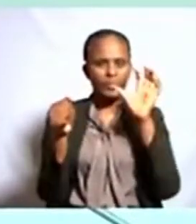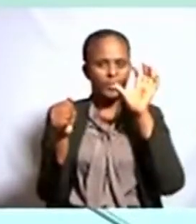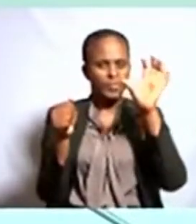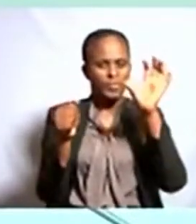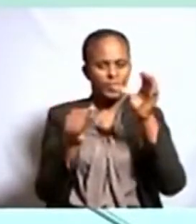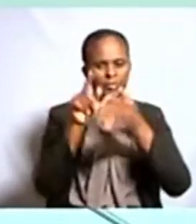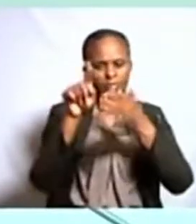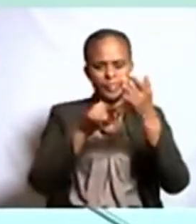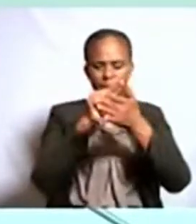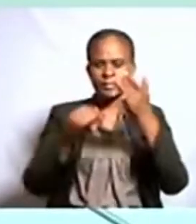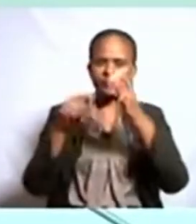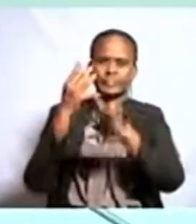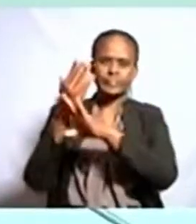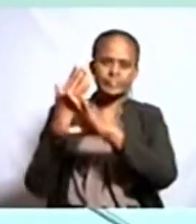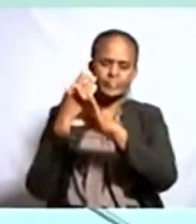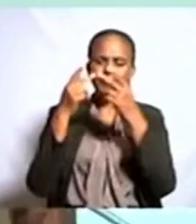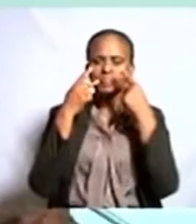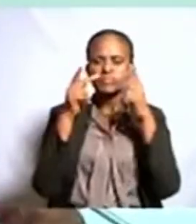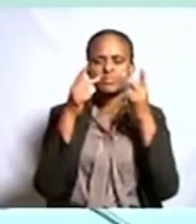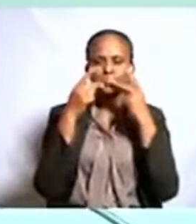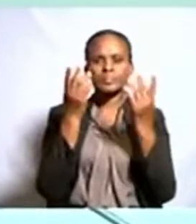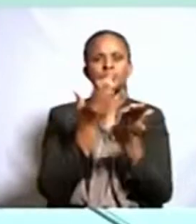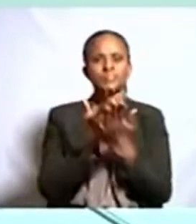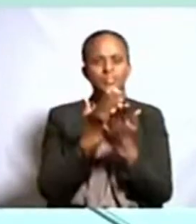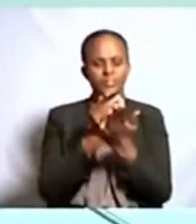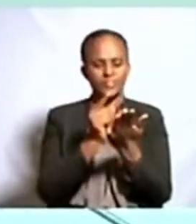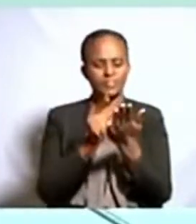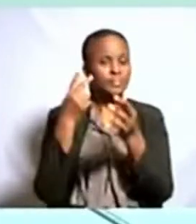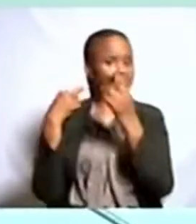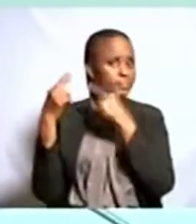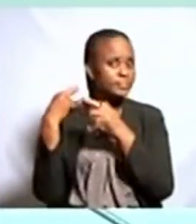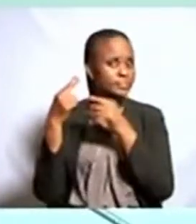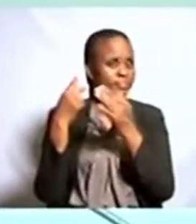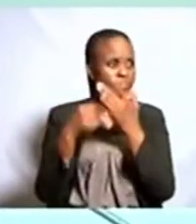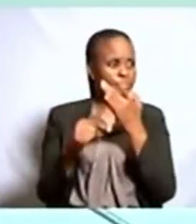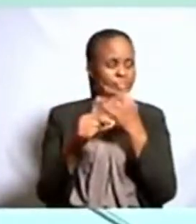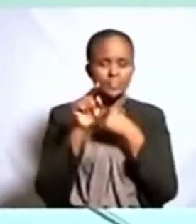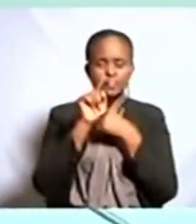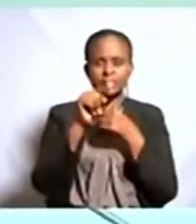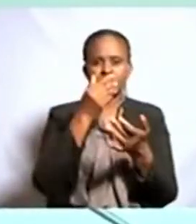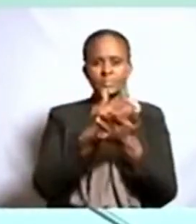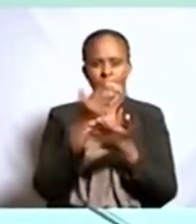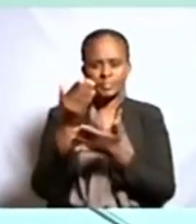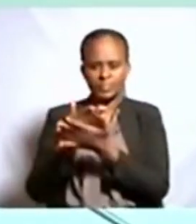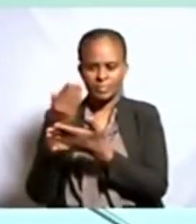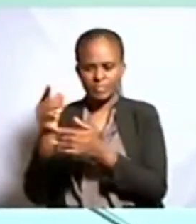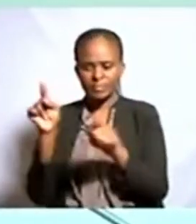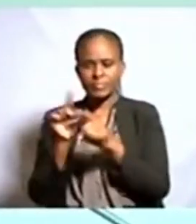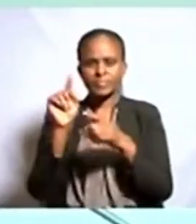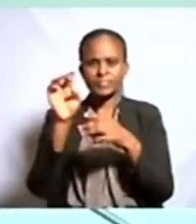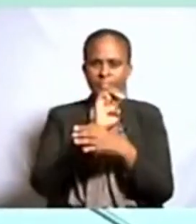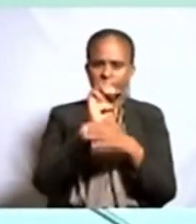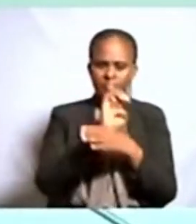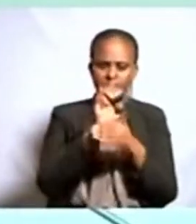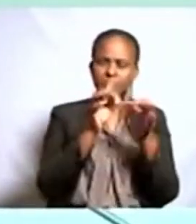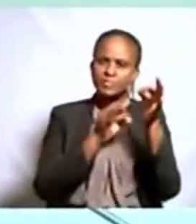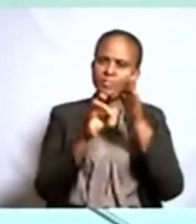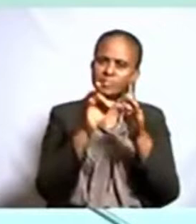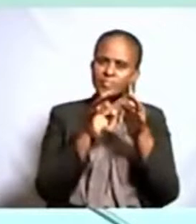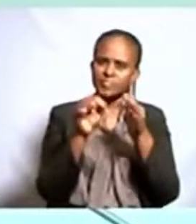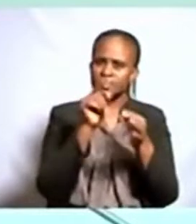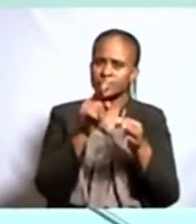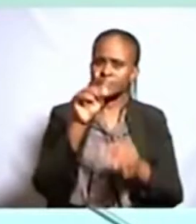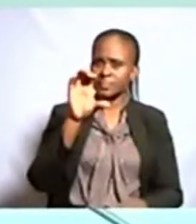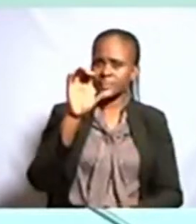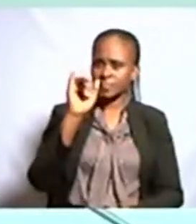cancel the earlier published tender. A review of procurement and evaluation minutes revealed that